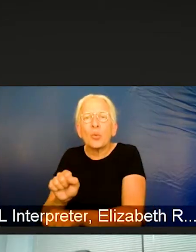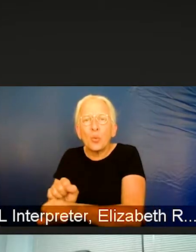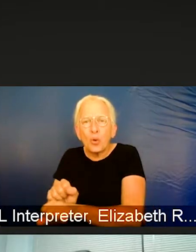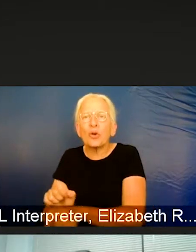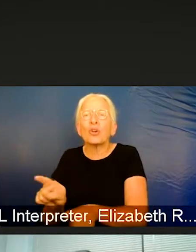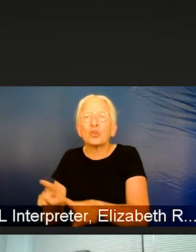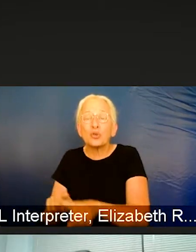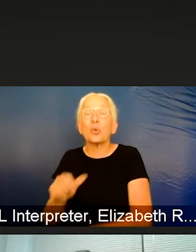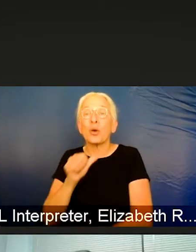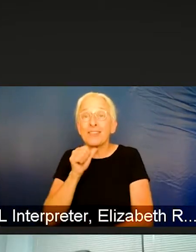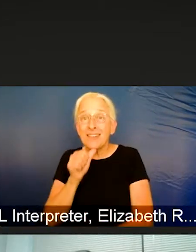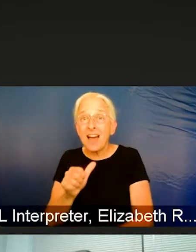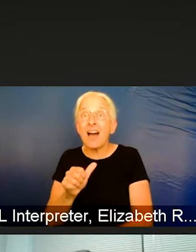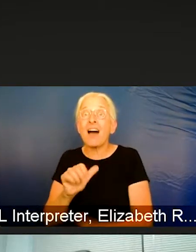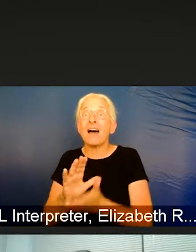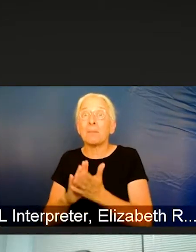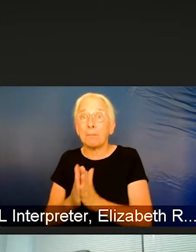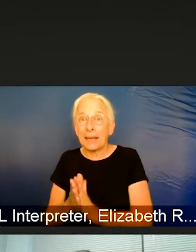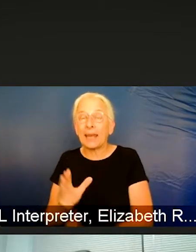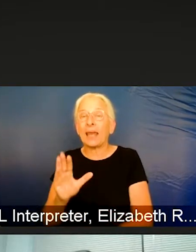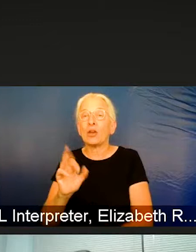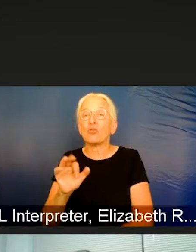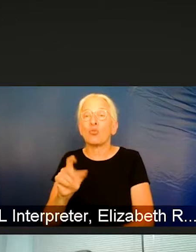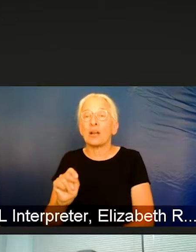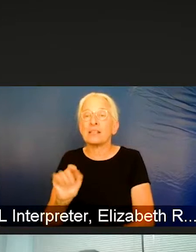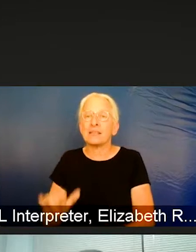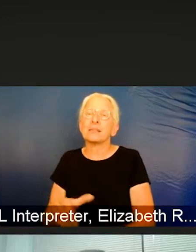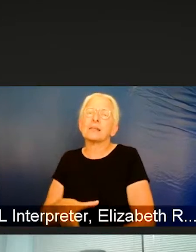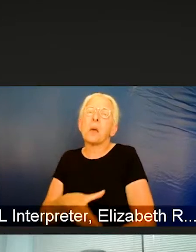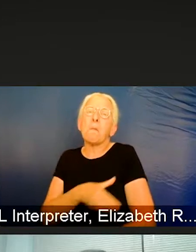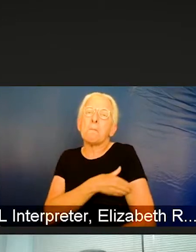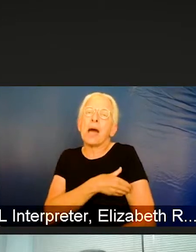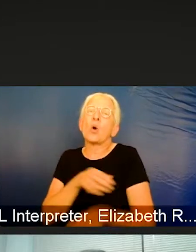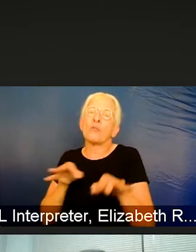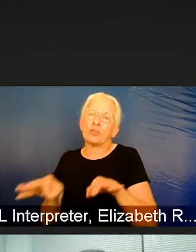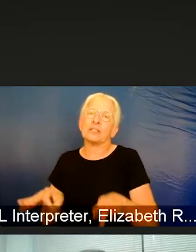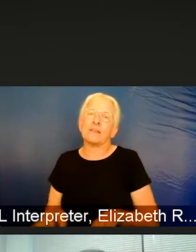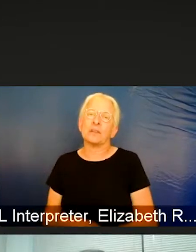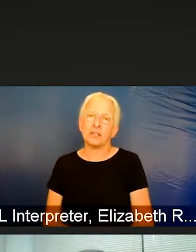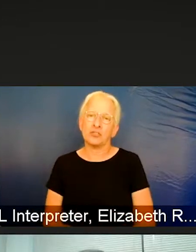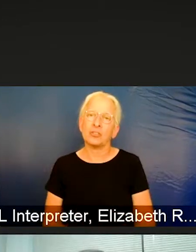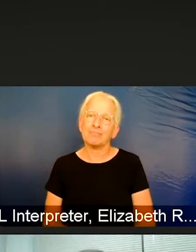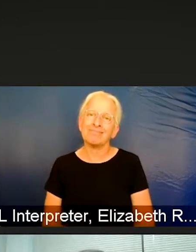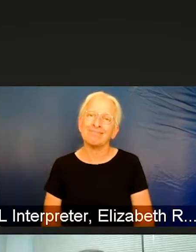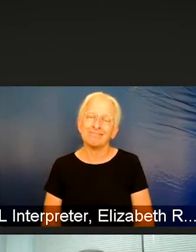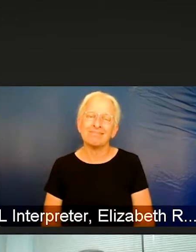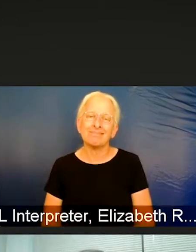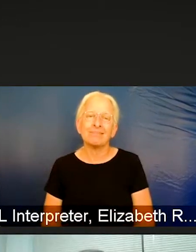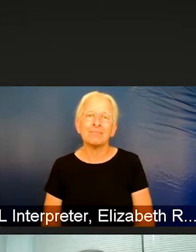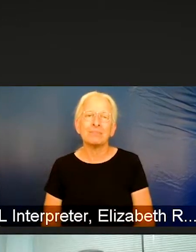It's a powerful definition, this anti-racist definition.